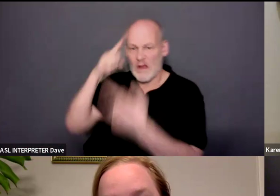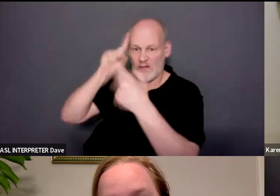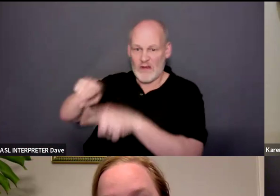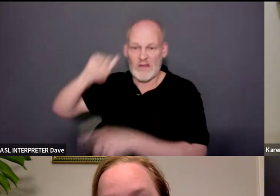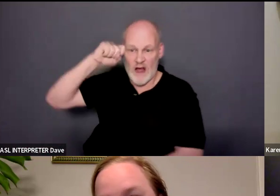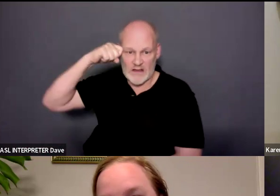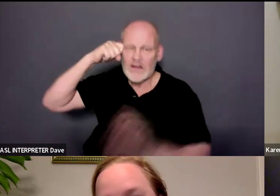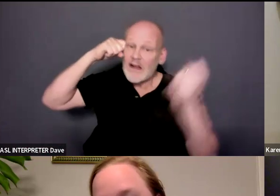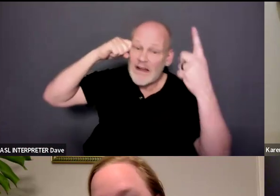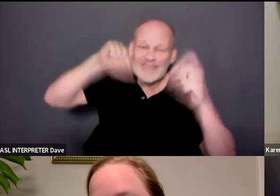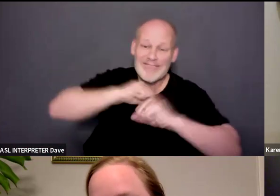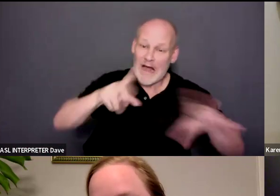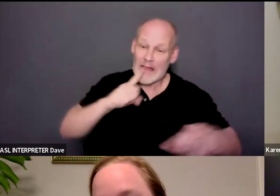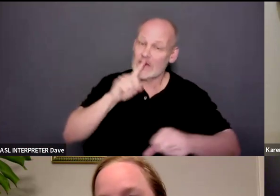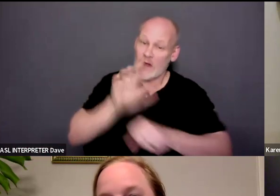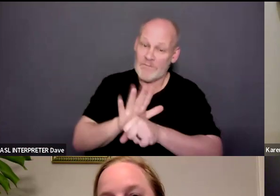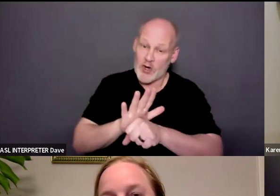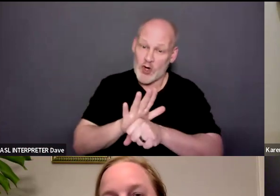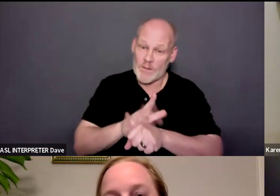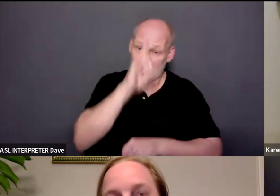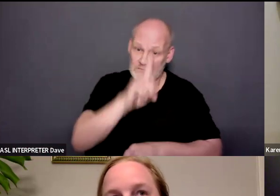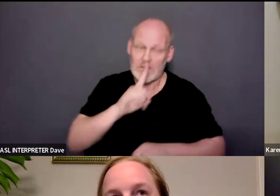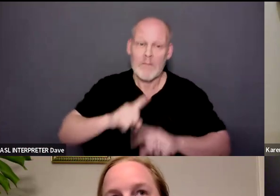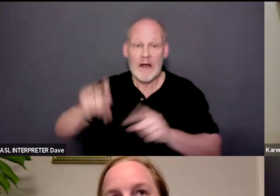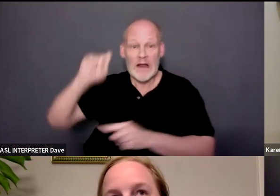been confirmed yet, but the onions aren't cooked.